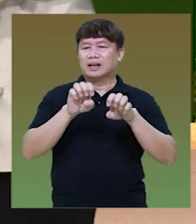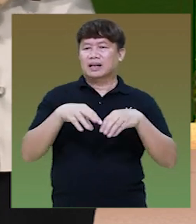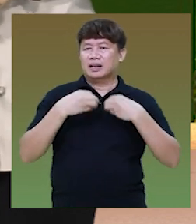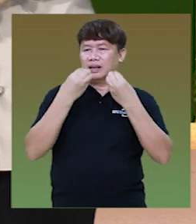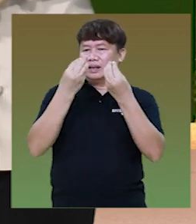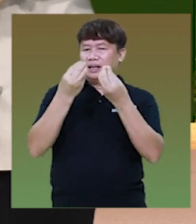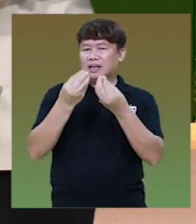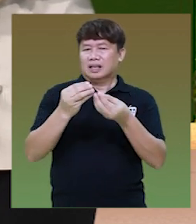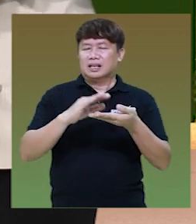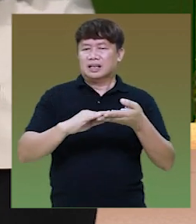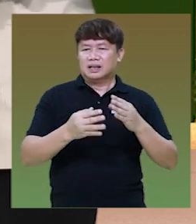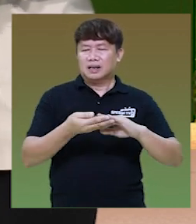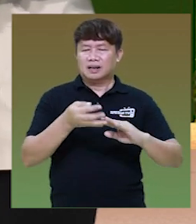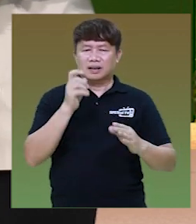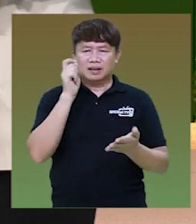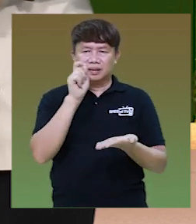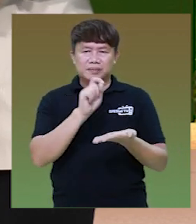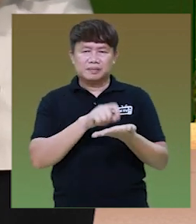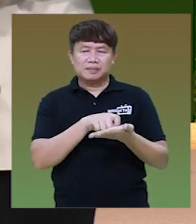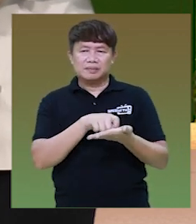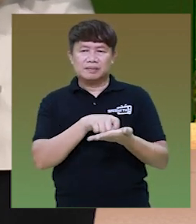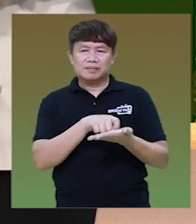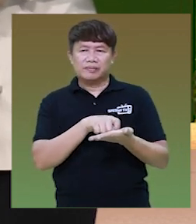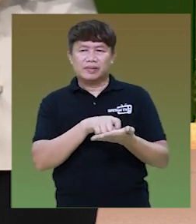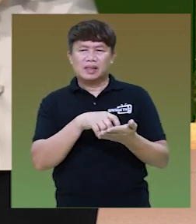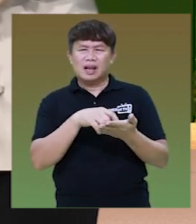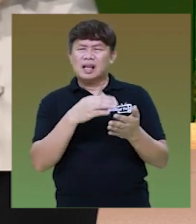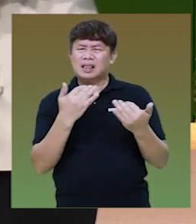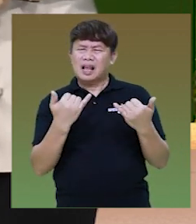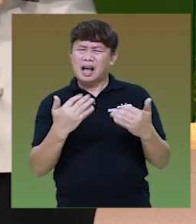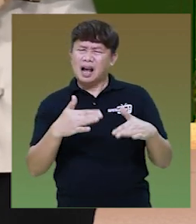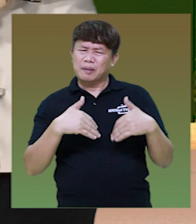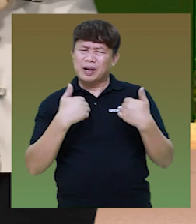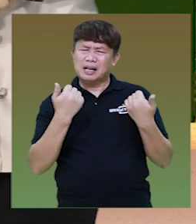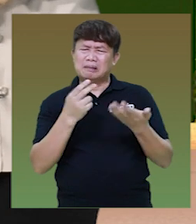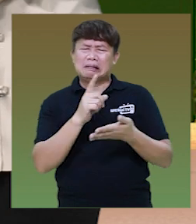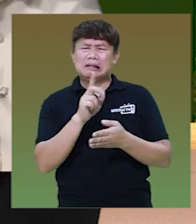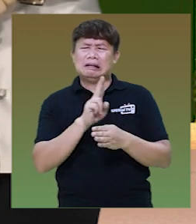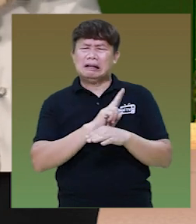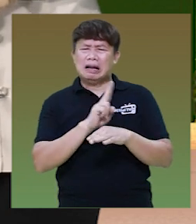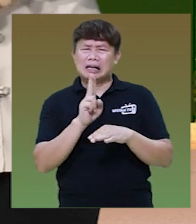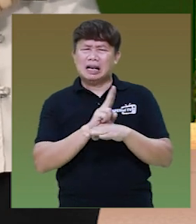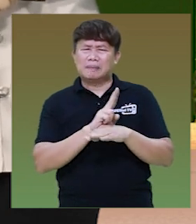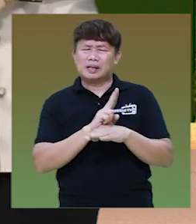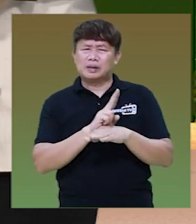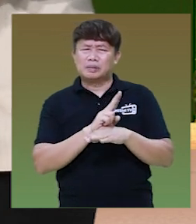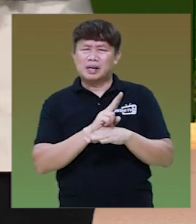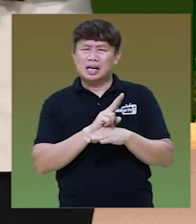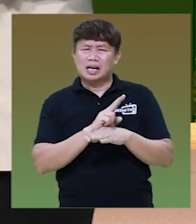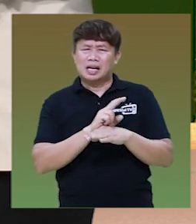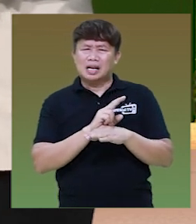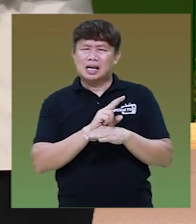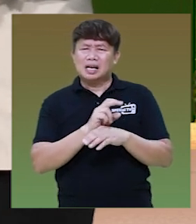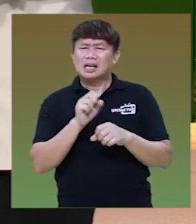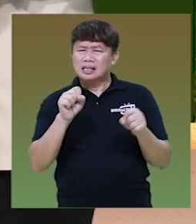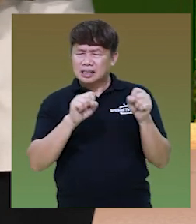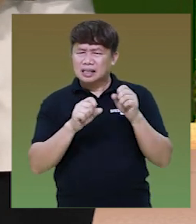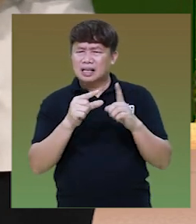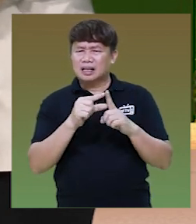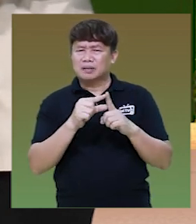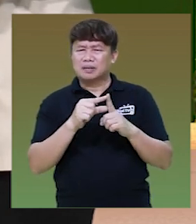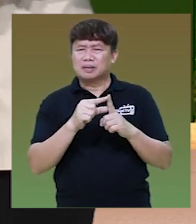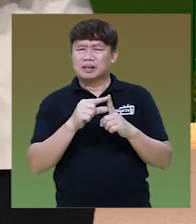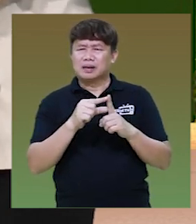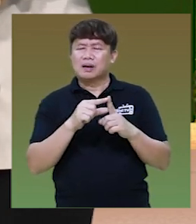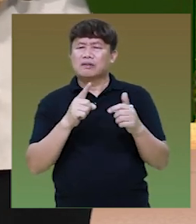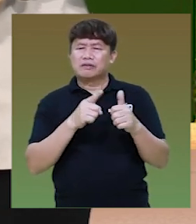text. Now, how do we use the signal words first, next, and